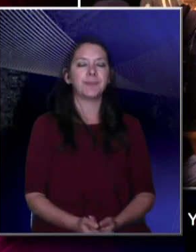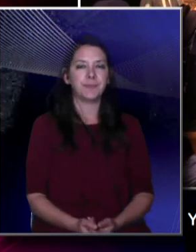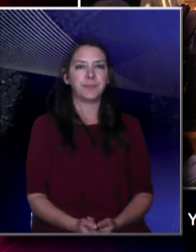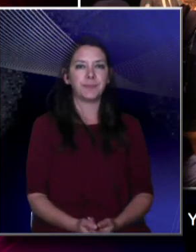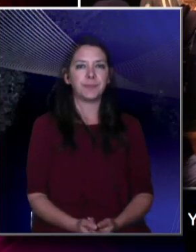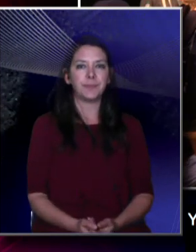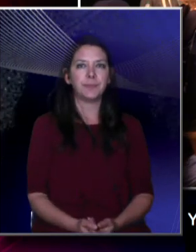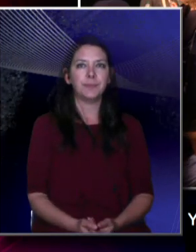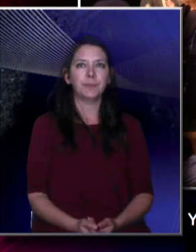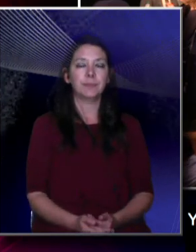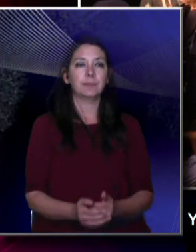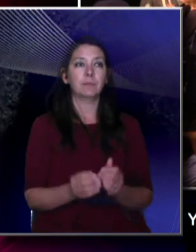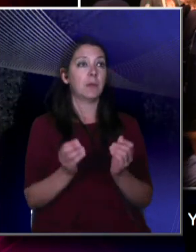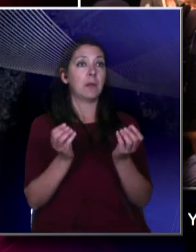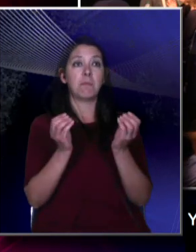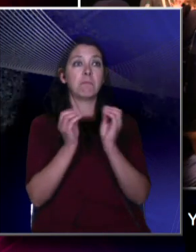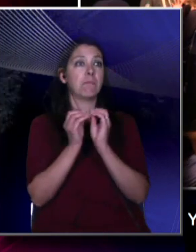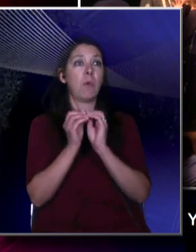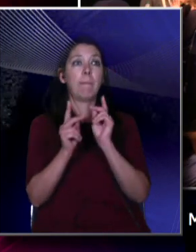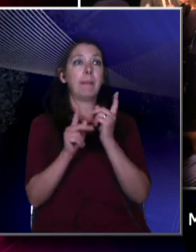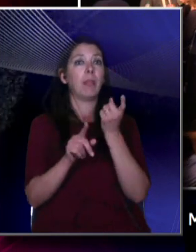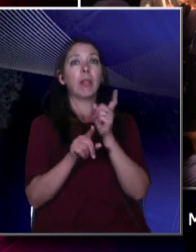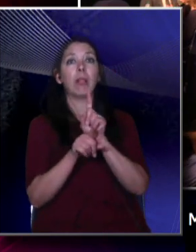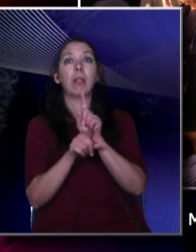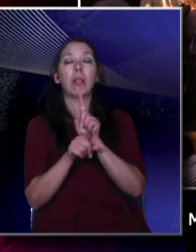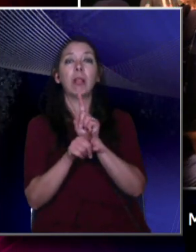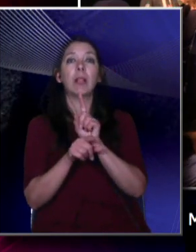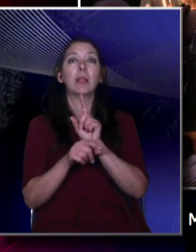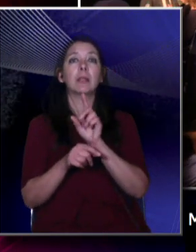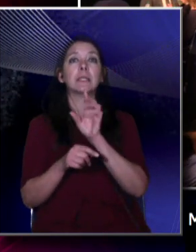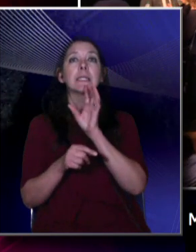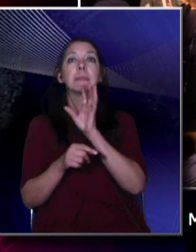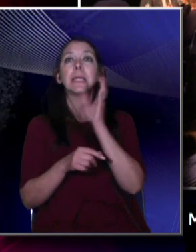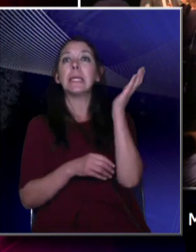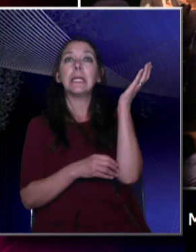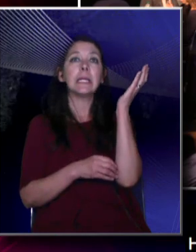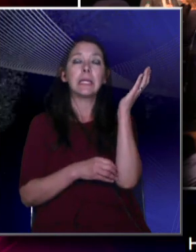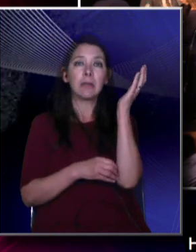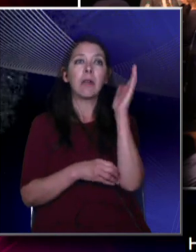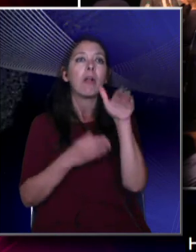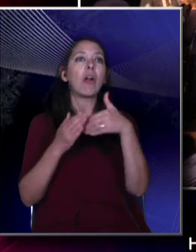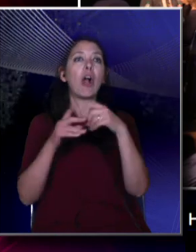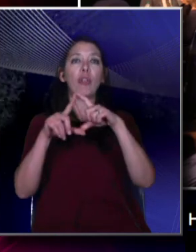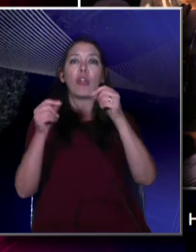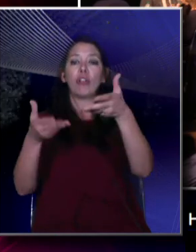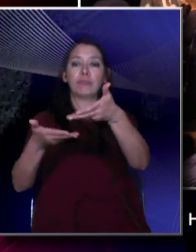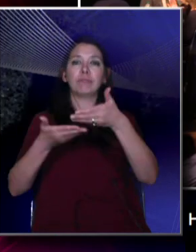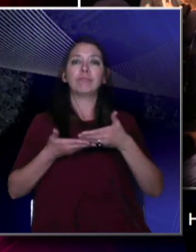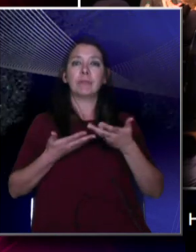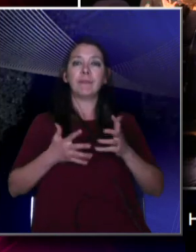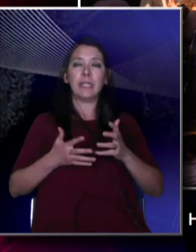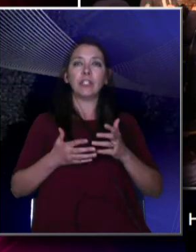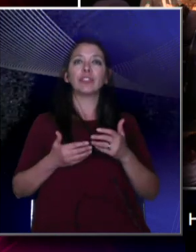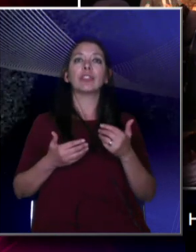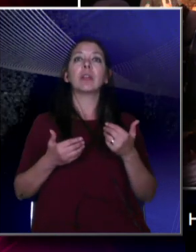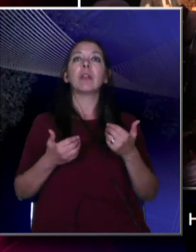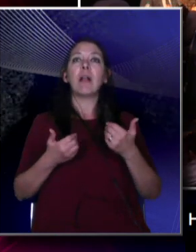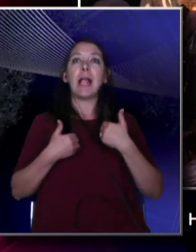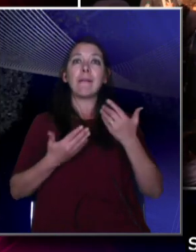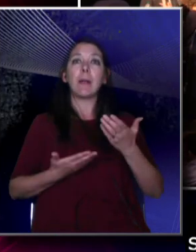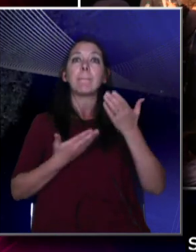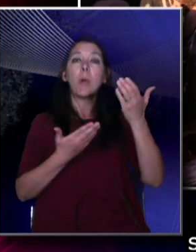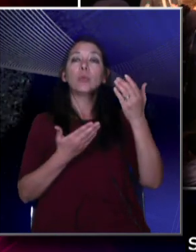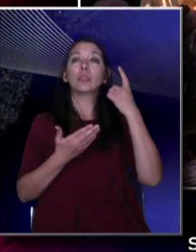Hearing no more speakers, the cards have been turned in. I still have a motion on the table for adjournment with a second. All those in favor say